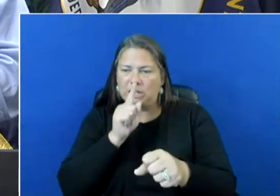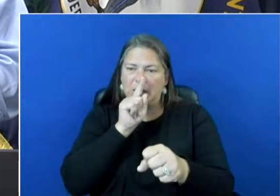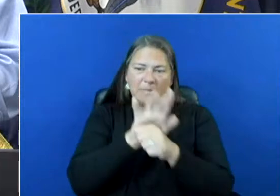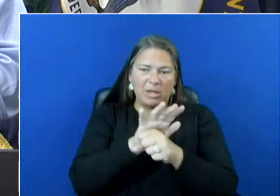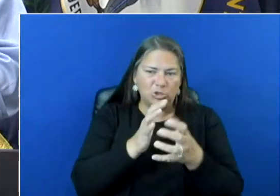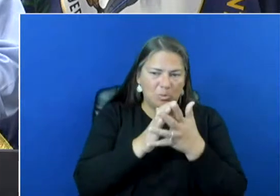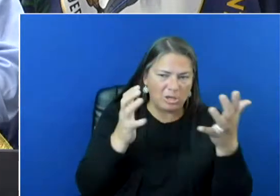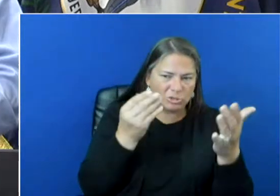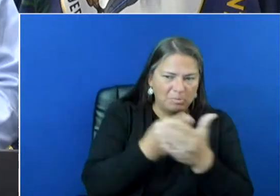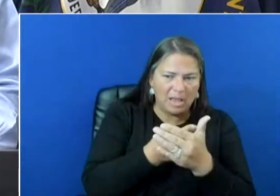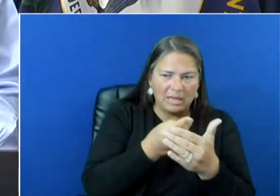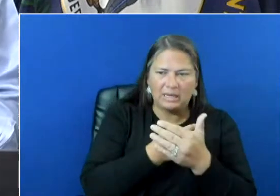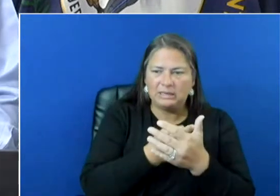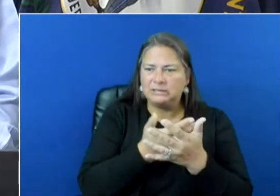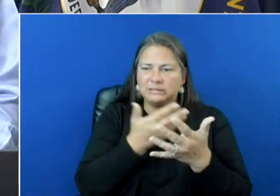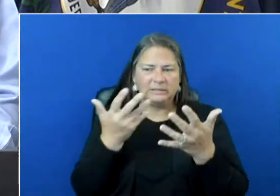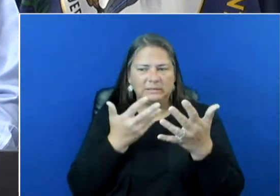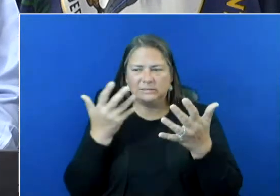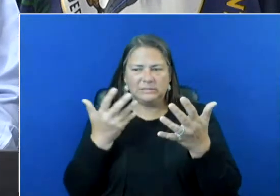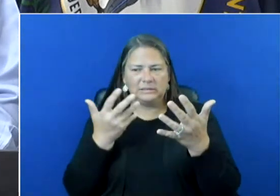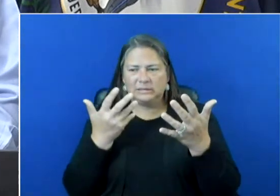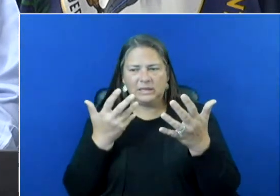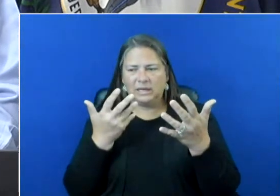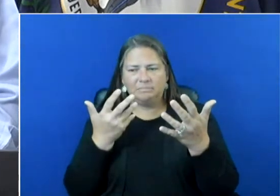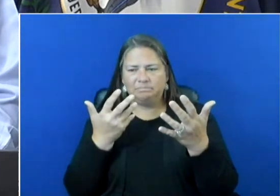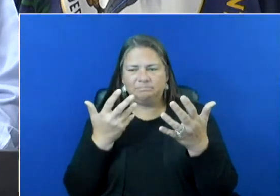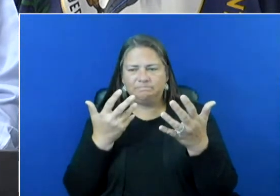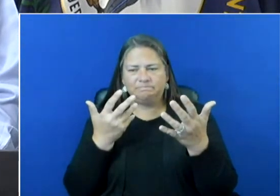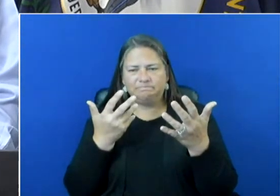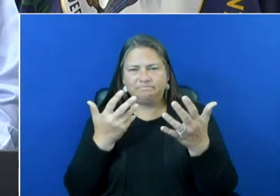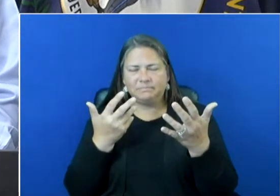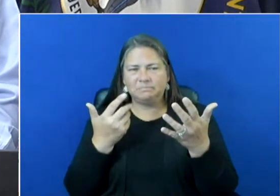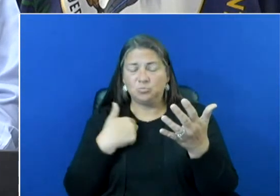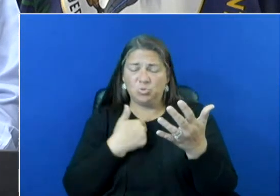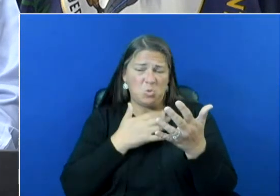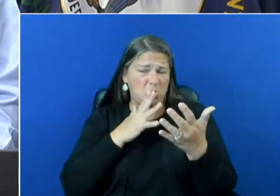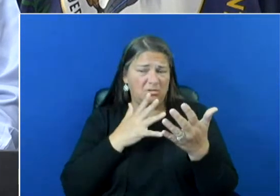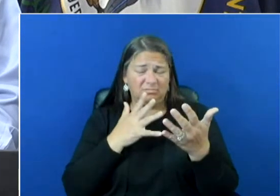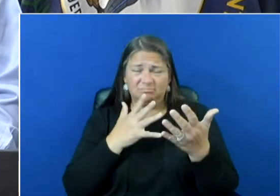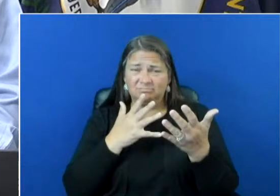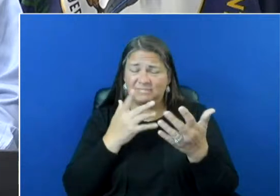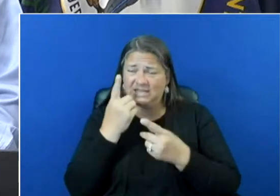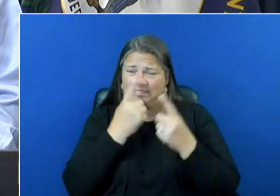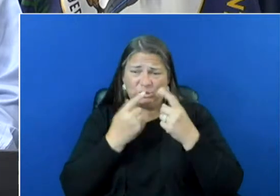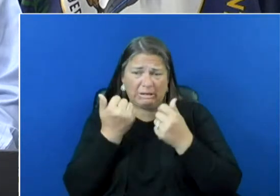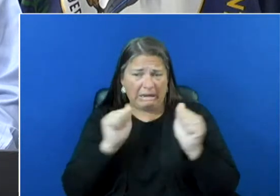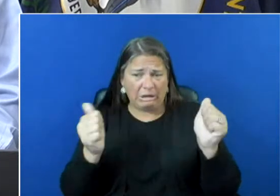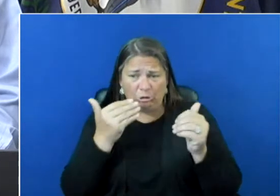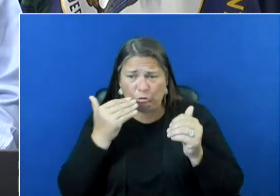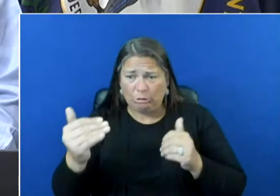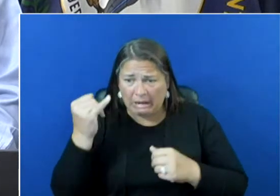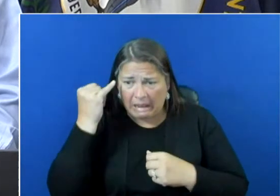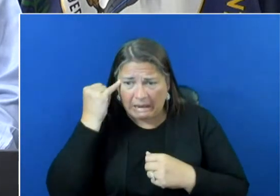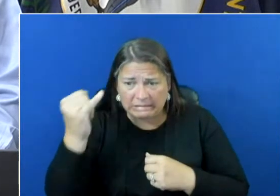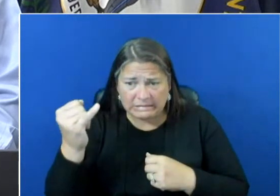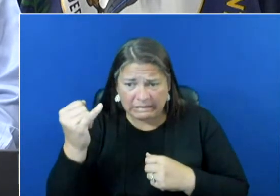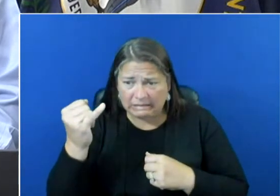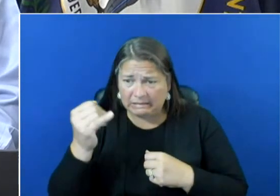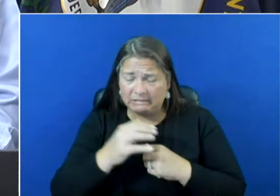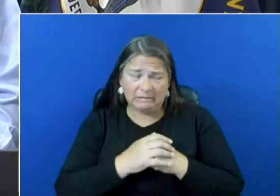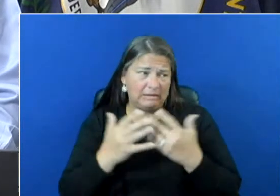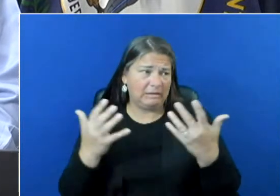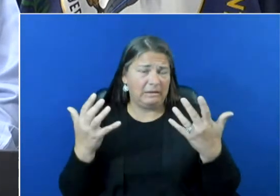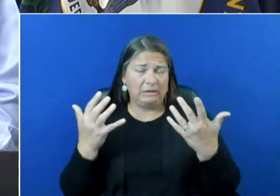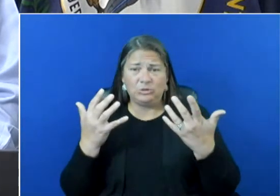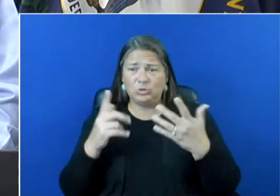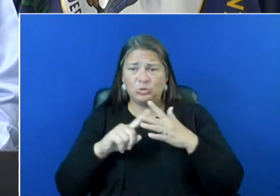is hopefully right around the corner. But we will consider any idea that is working to implement as best we can.